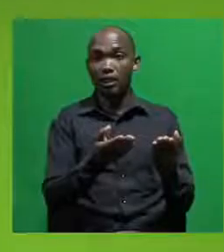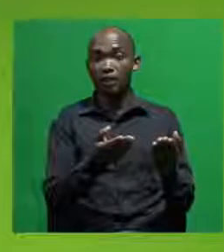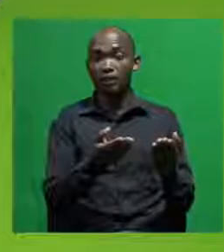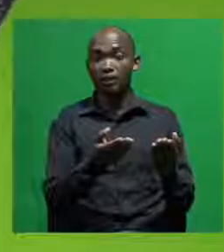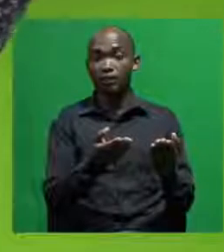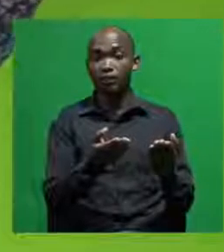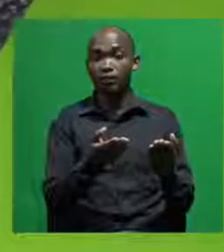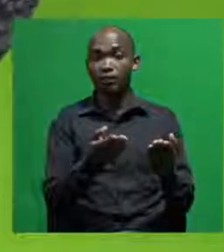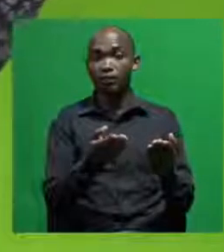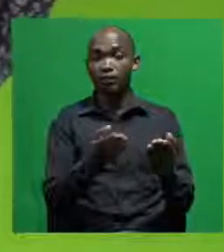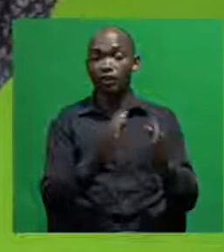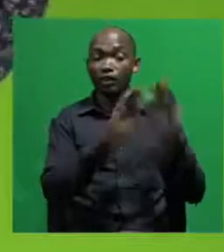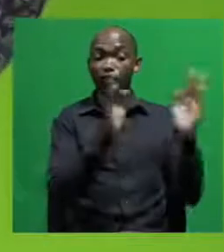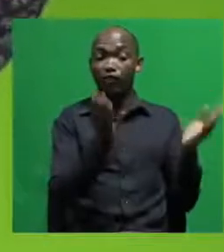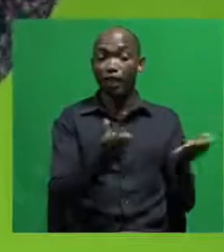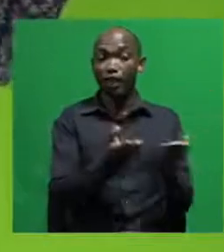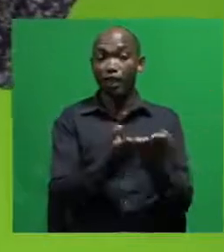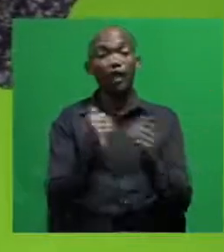spherical object.